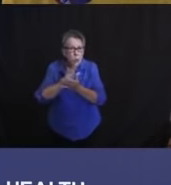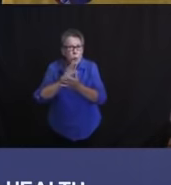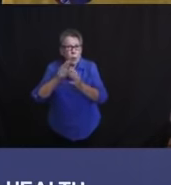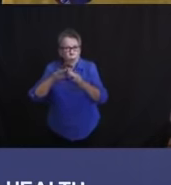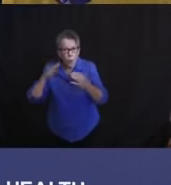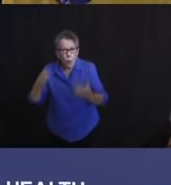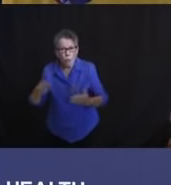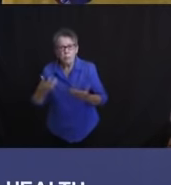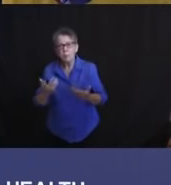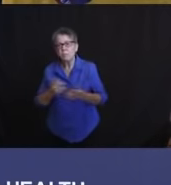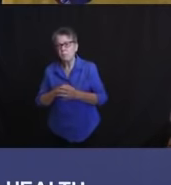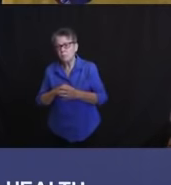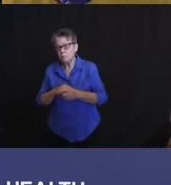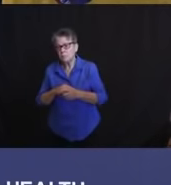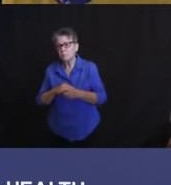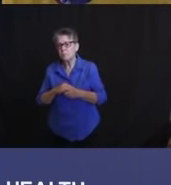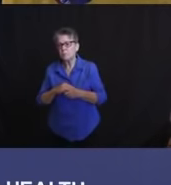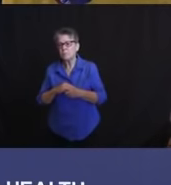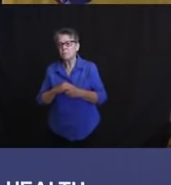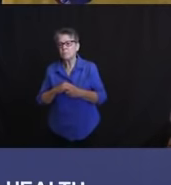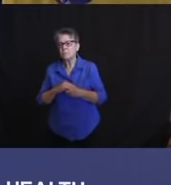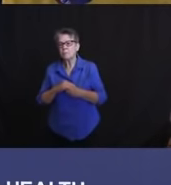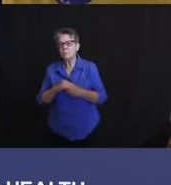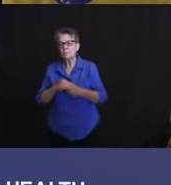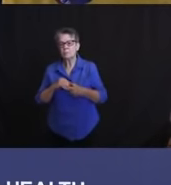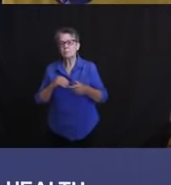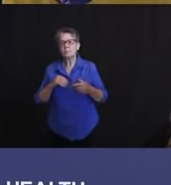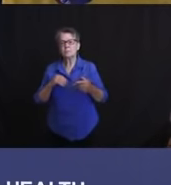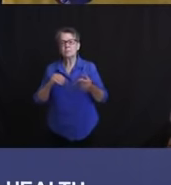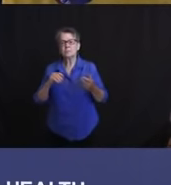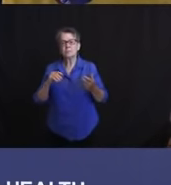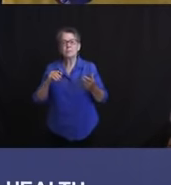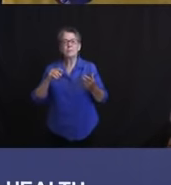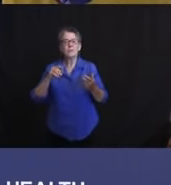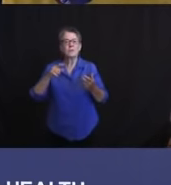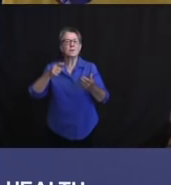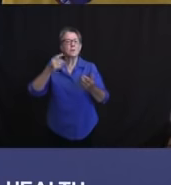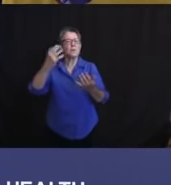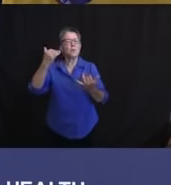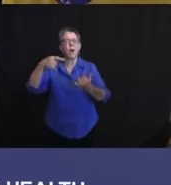Yeah. May I say a couple of things and turn it over to you all?